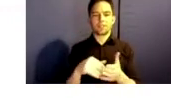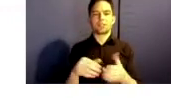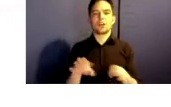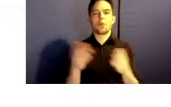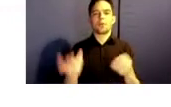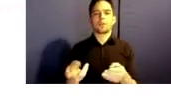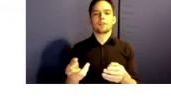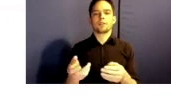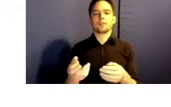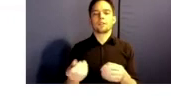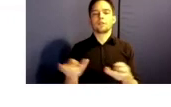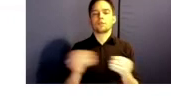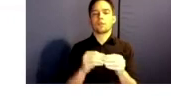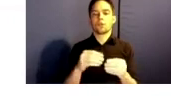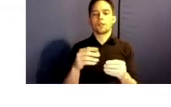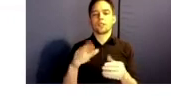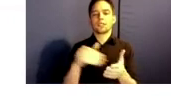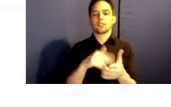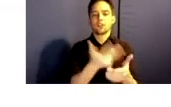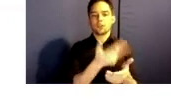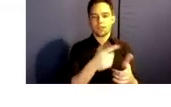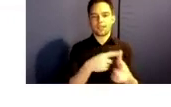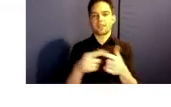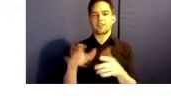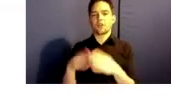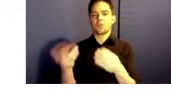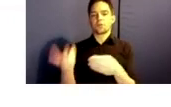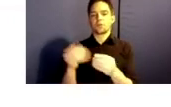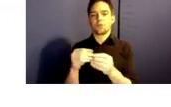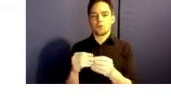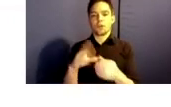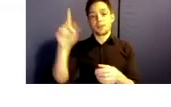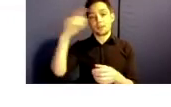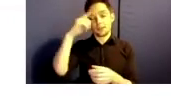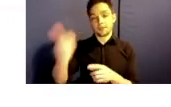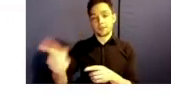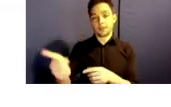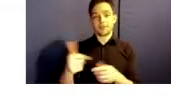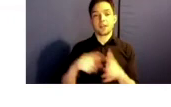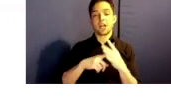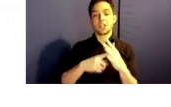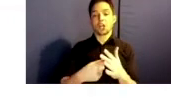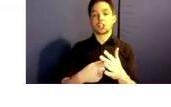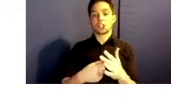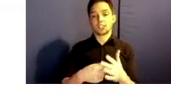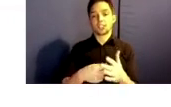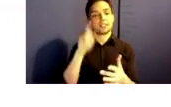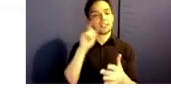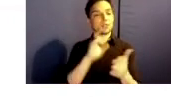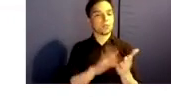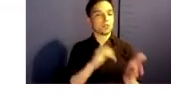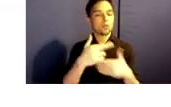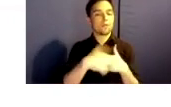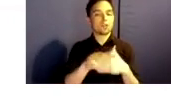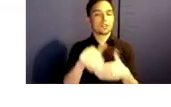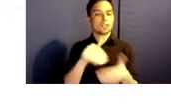and have now opened 2 more centers. And the government itself has launched sexual assault referral centers, which